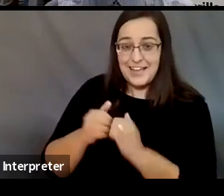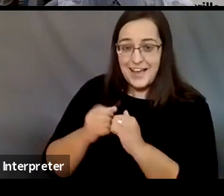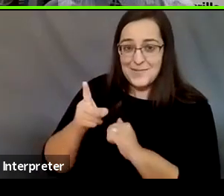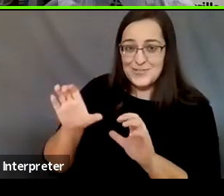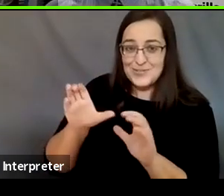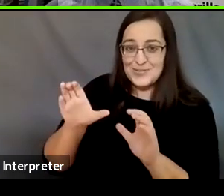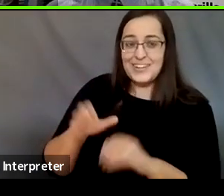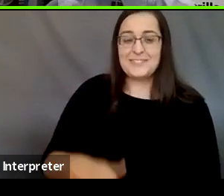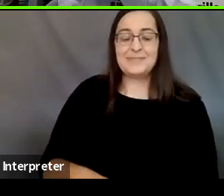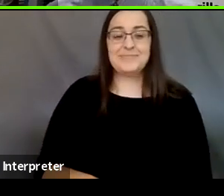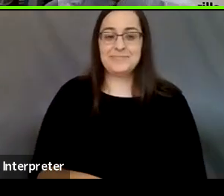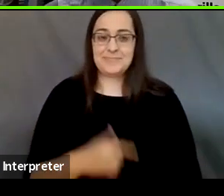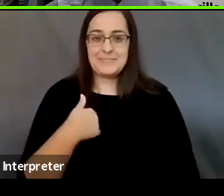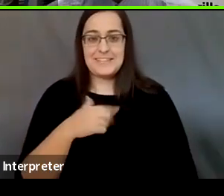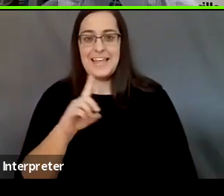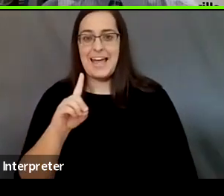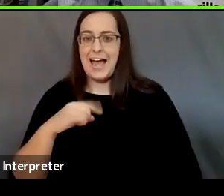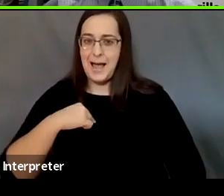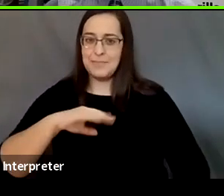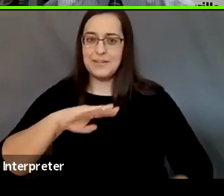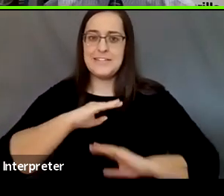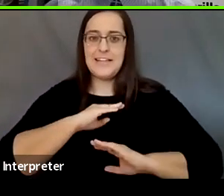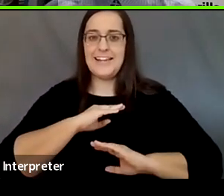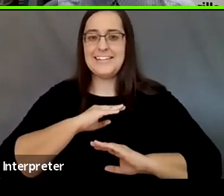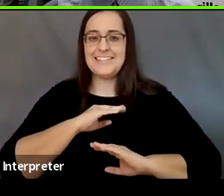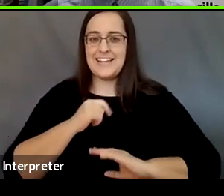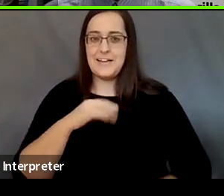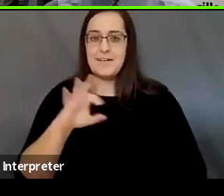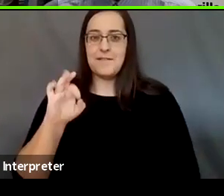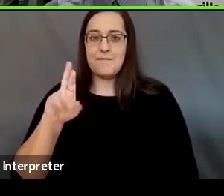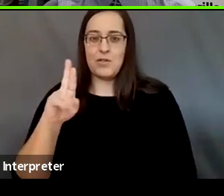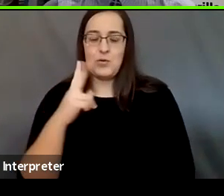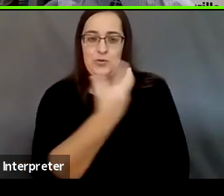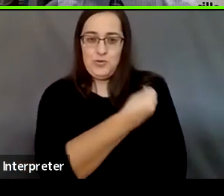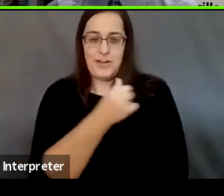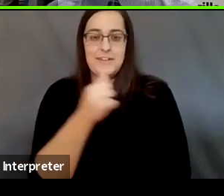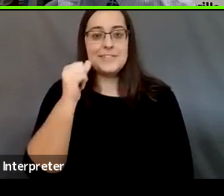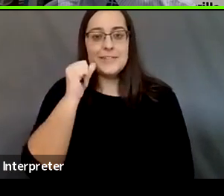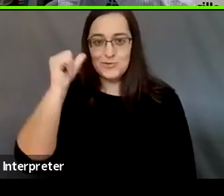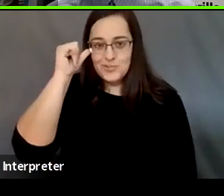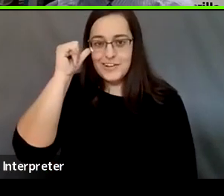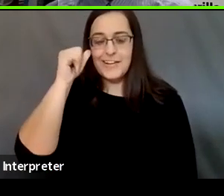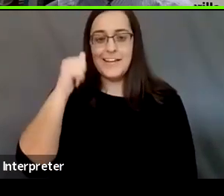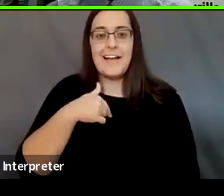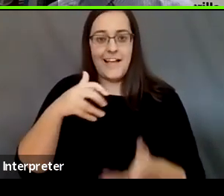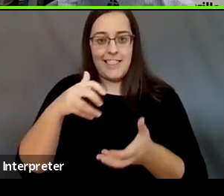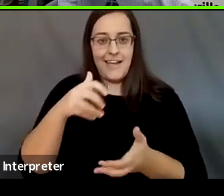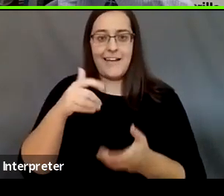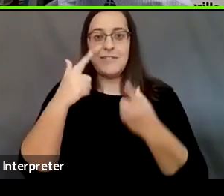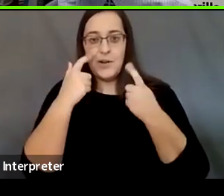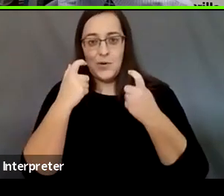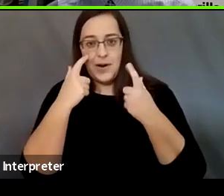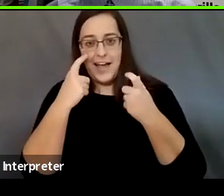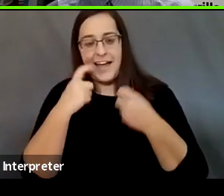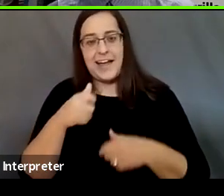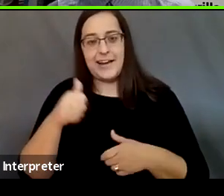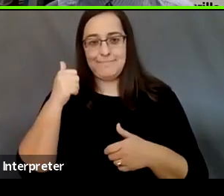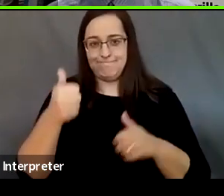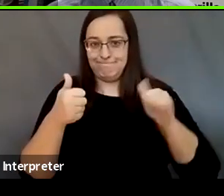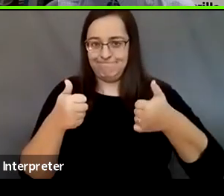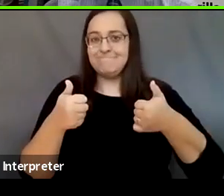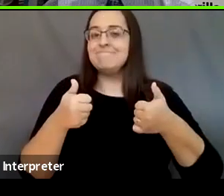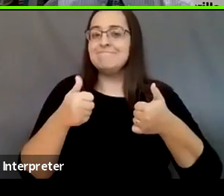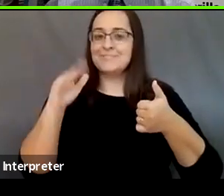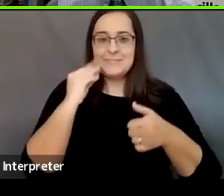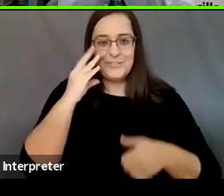today? David, I'm content. I got my flu shot yesterday. I laughed, I cried, 2 thumbs up for the whole experience.